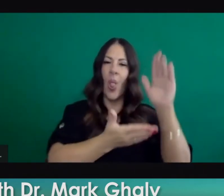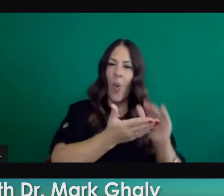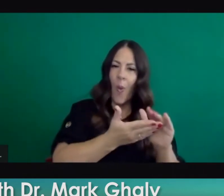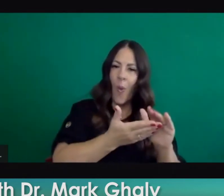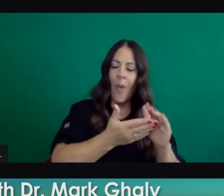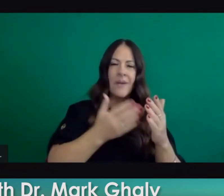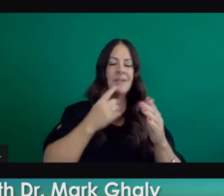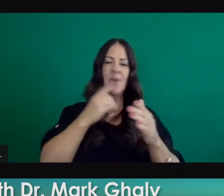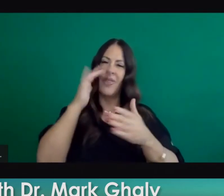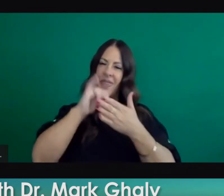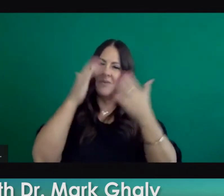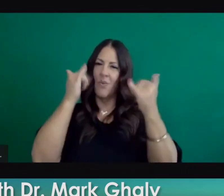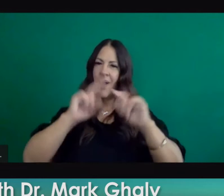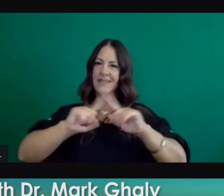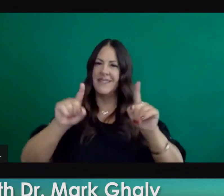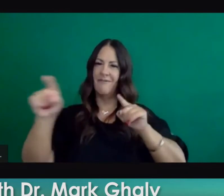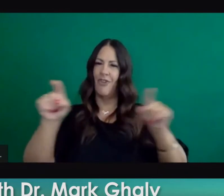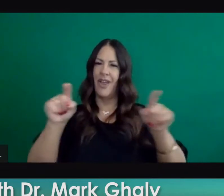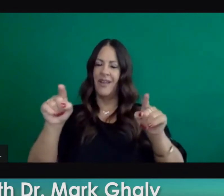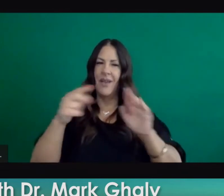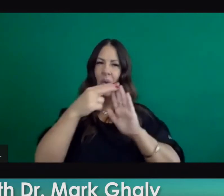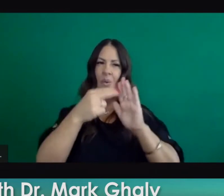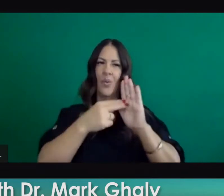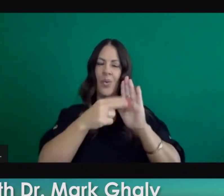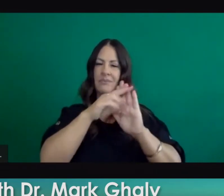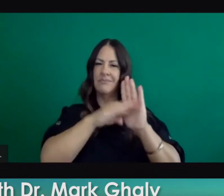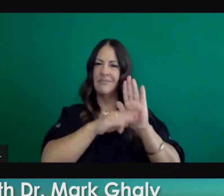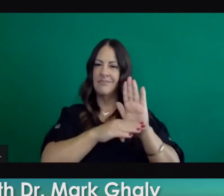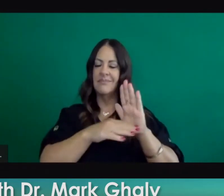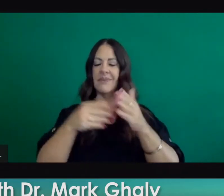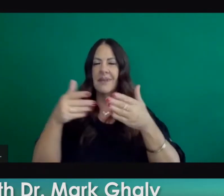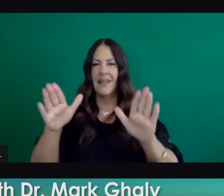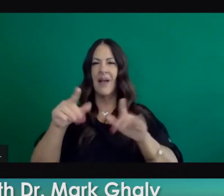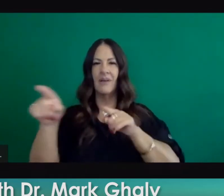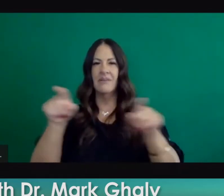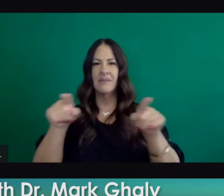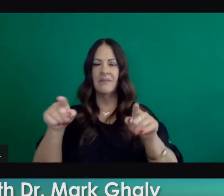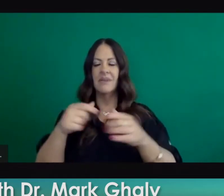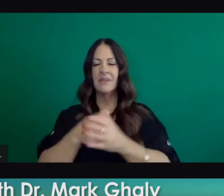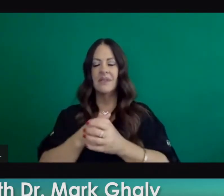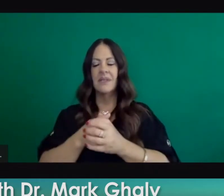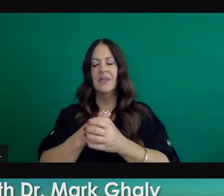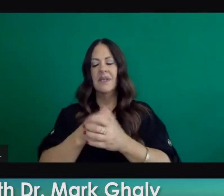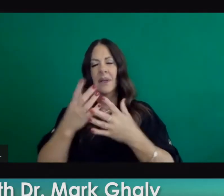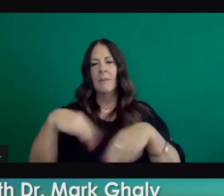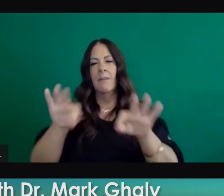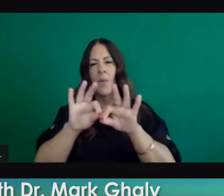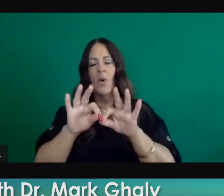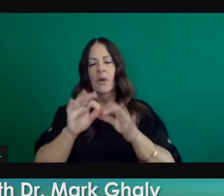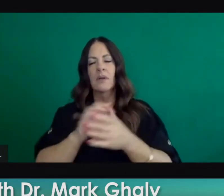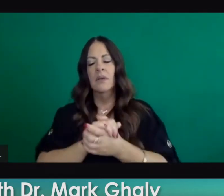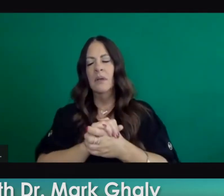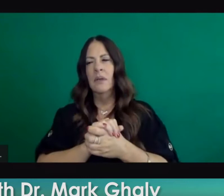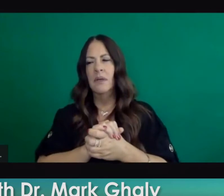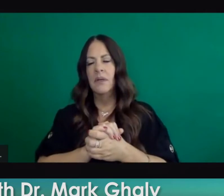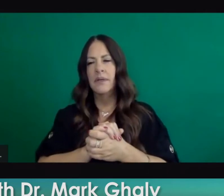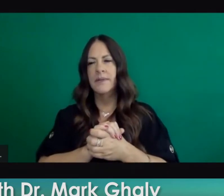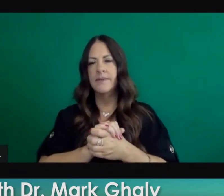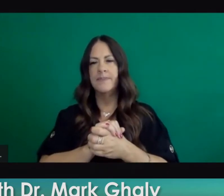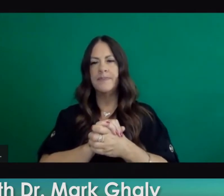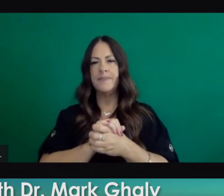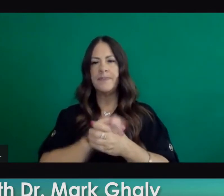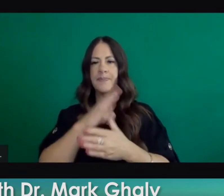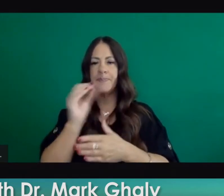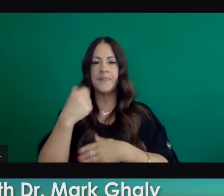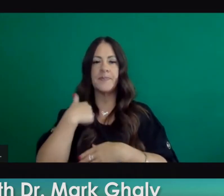those differences in counties and regions to be respected and allow counties to move forward. So on the one hand, we certainly